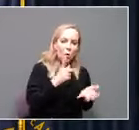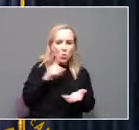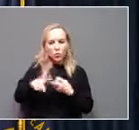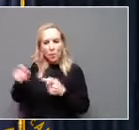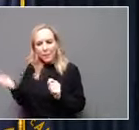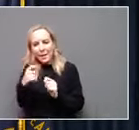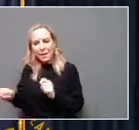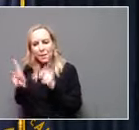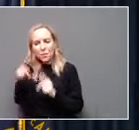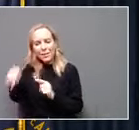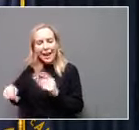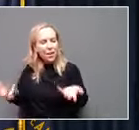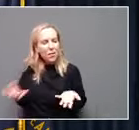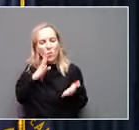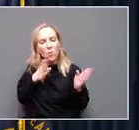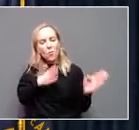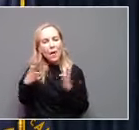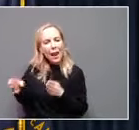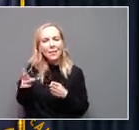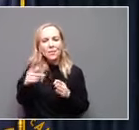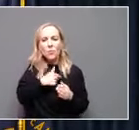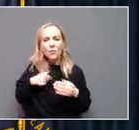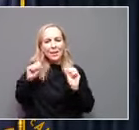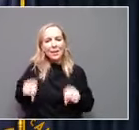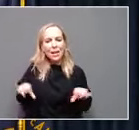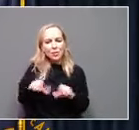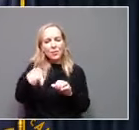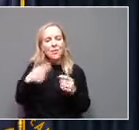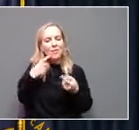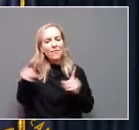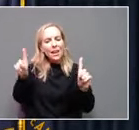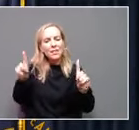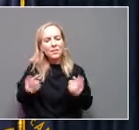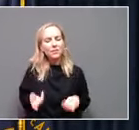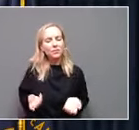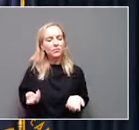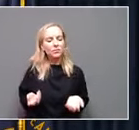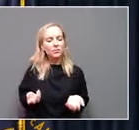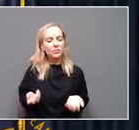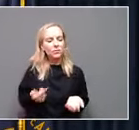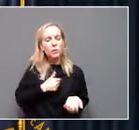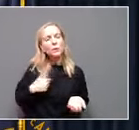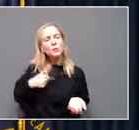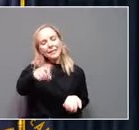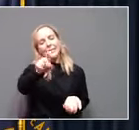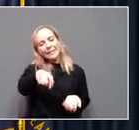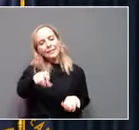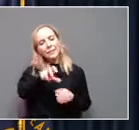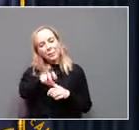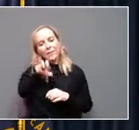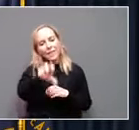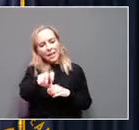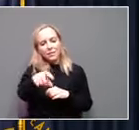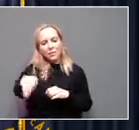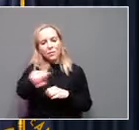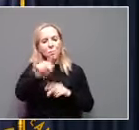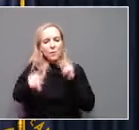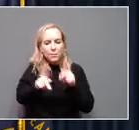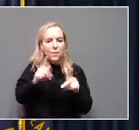ways to do this that are effective. And we need to be investing in our people, in